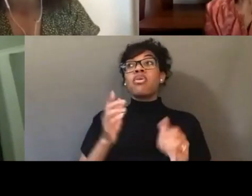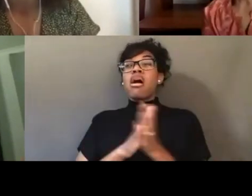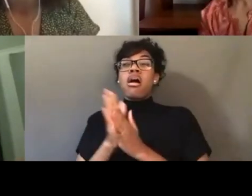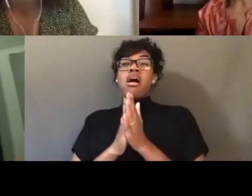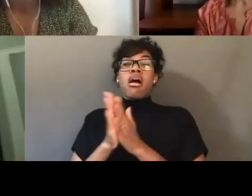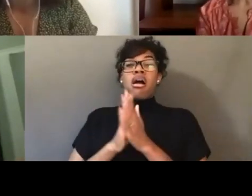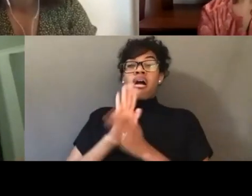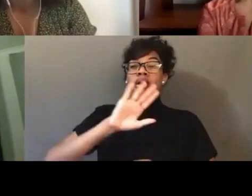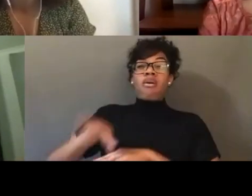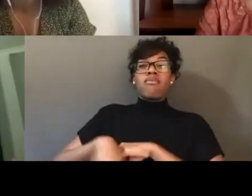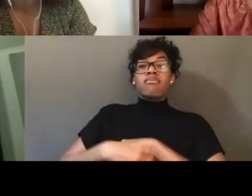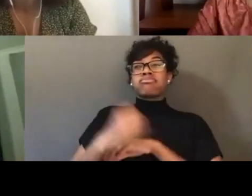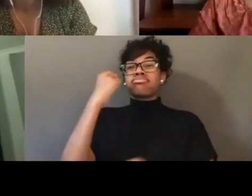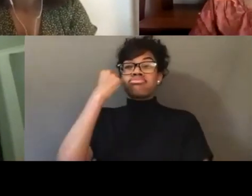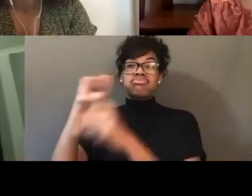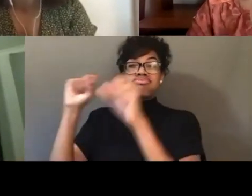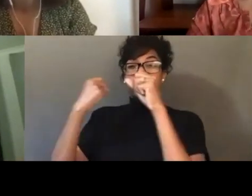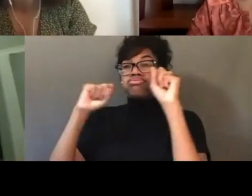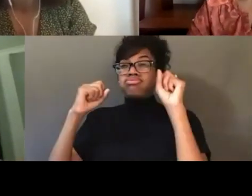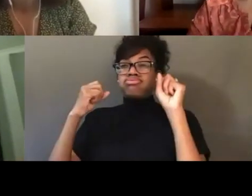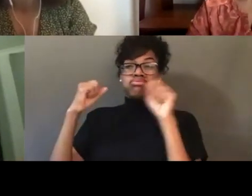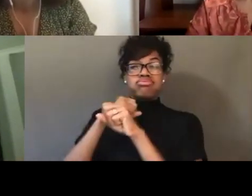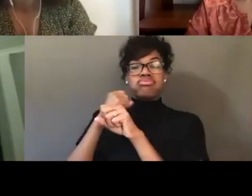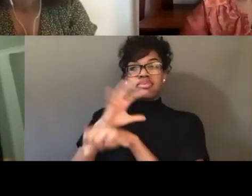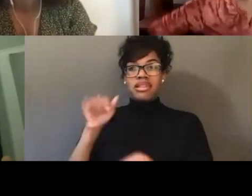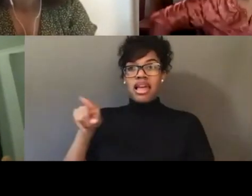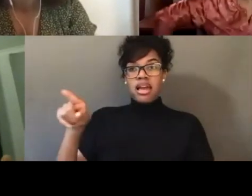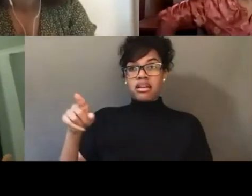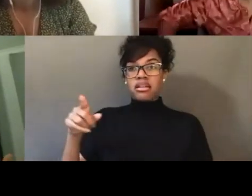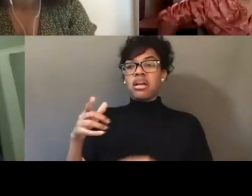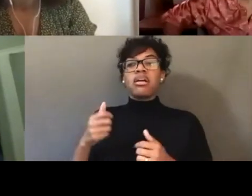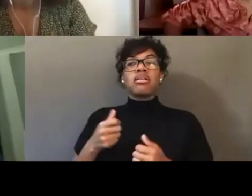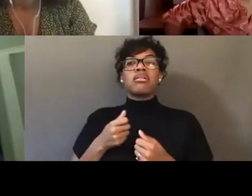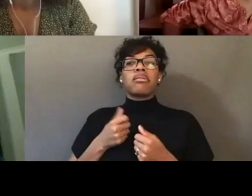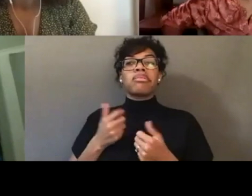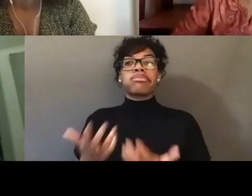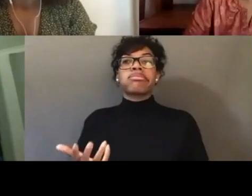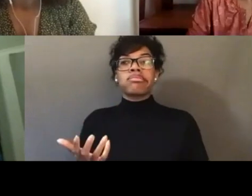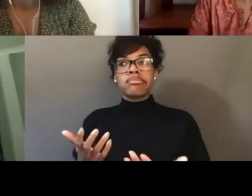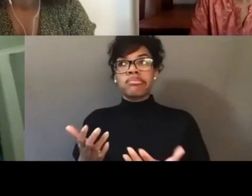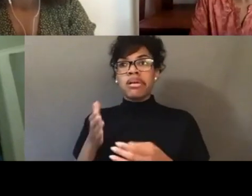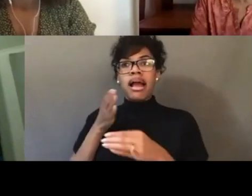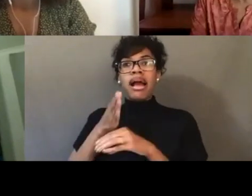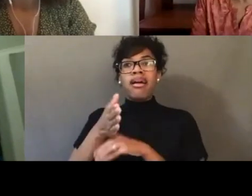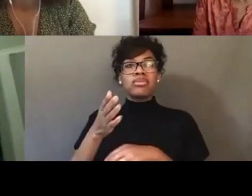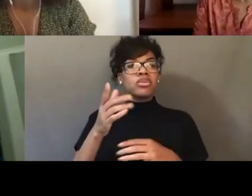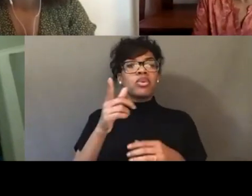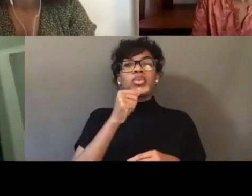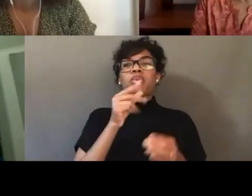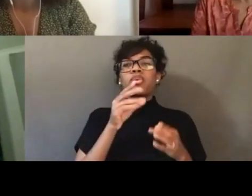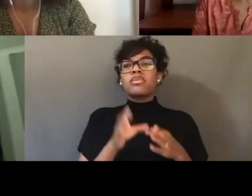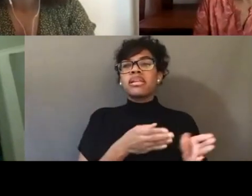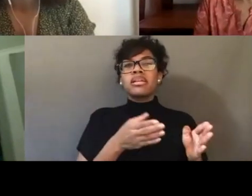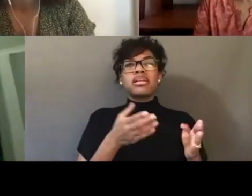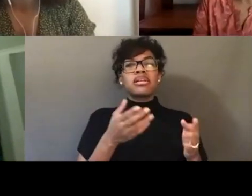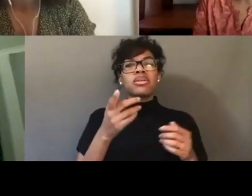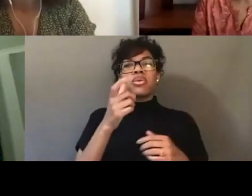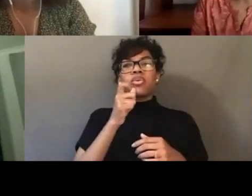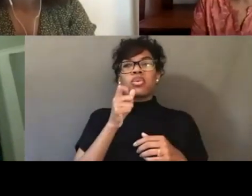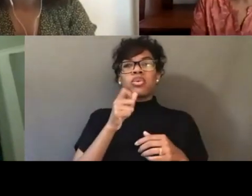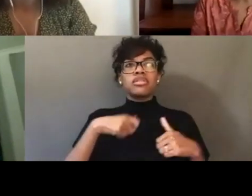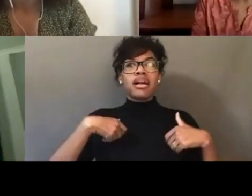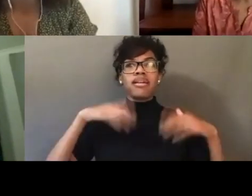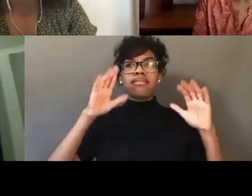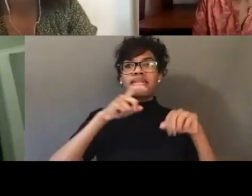it, no deeper analysis, no willingness to commit and organize and compromise and sacrifice with other people toward a common